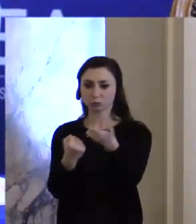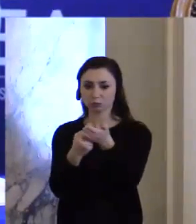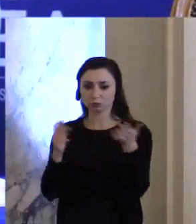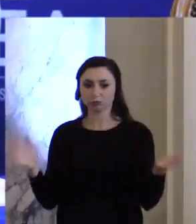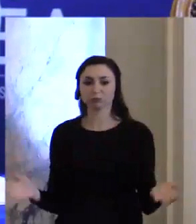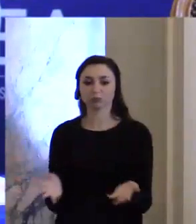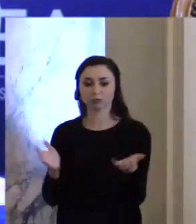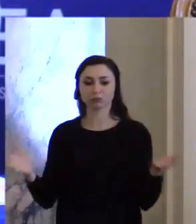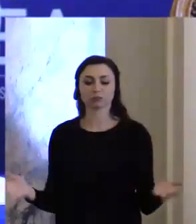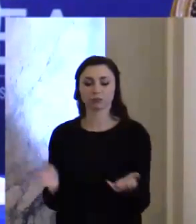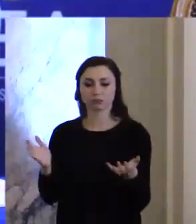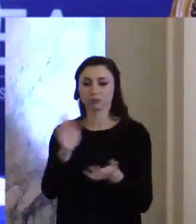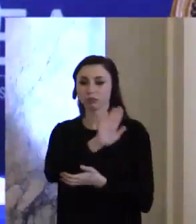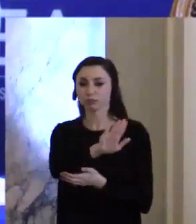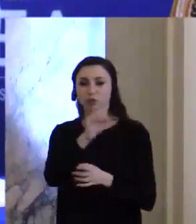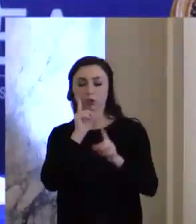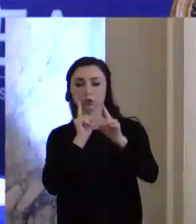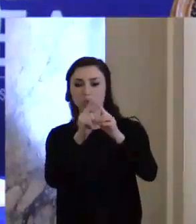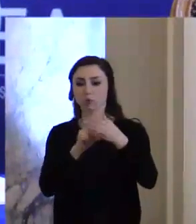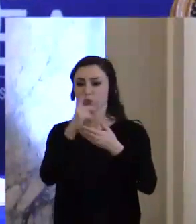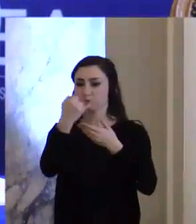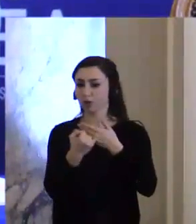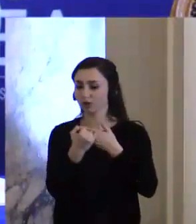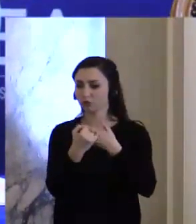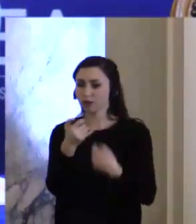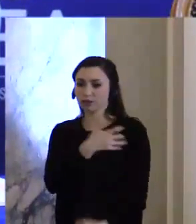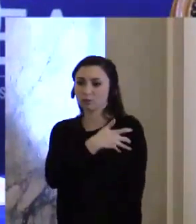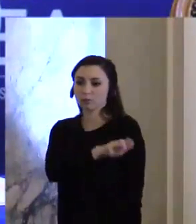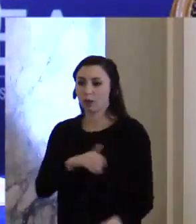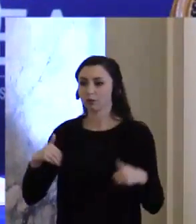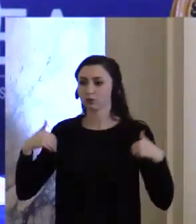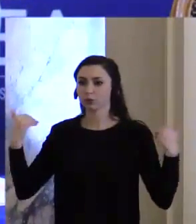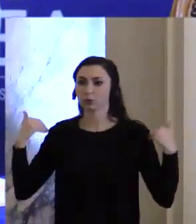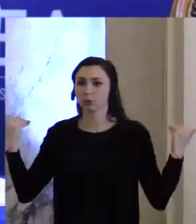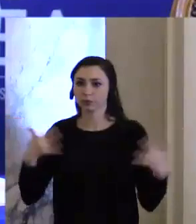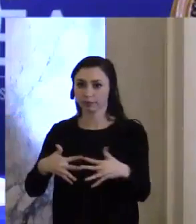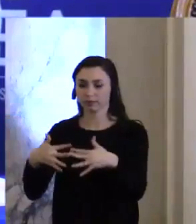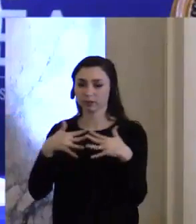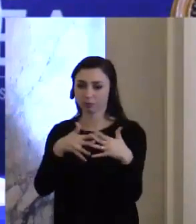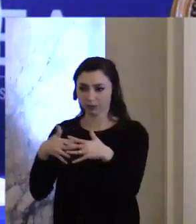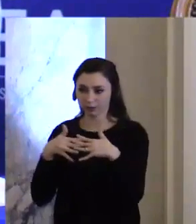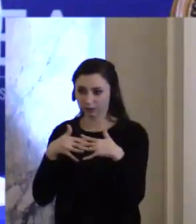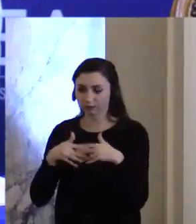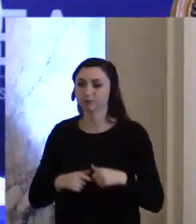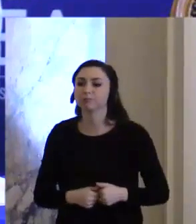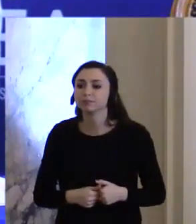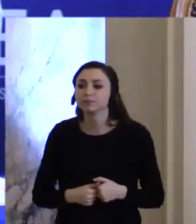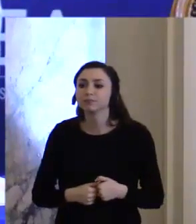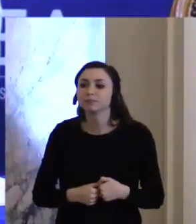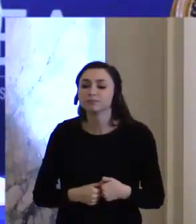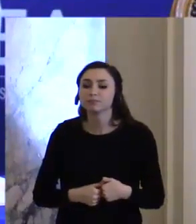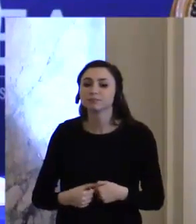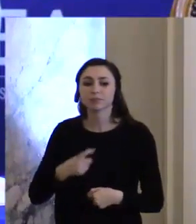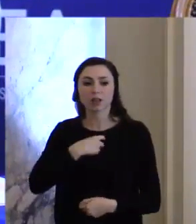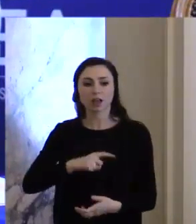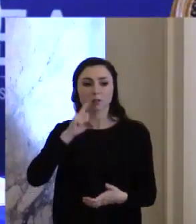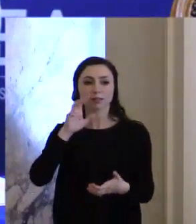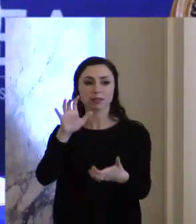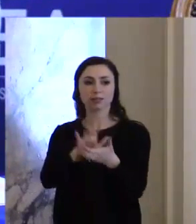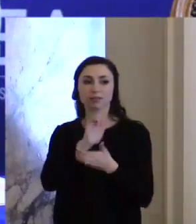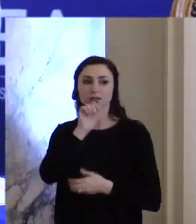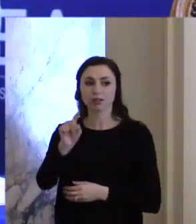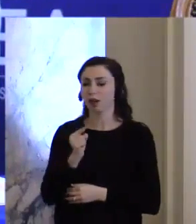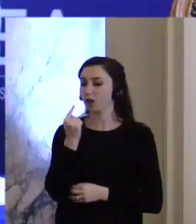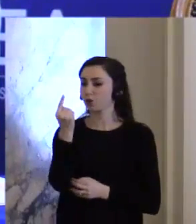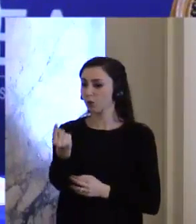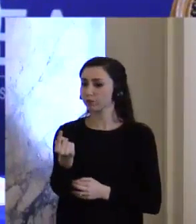initiatives and projects aimed at empowering the youth of the Americas. I believe that not only is